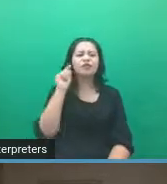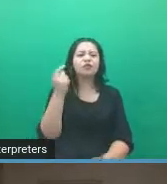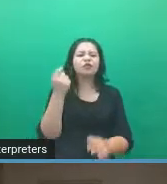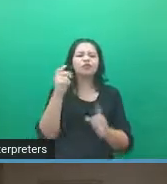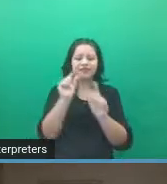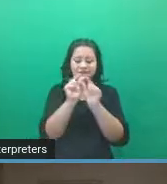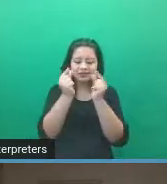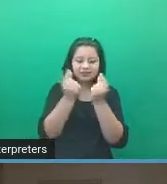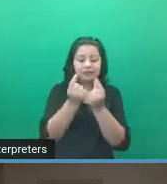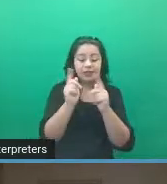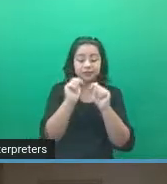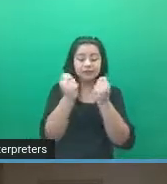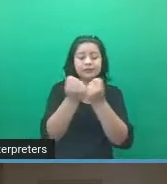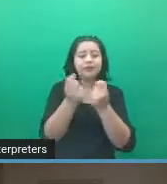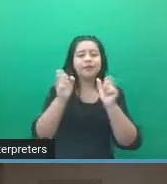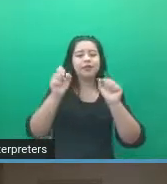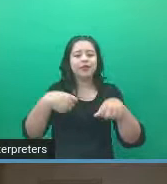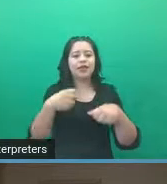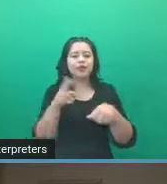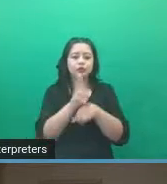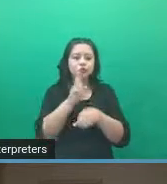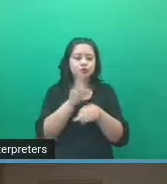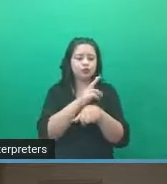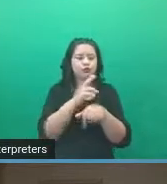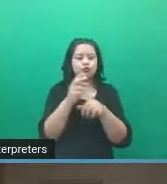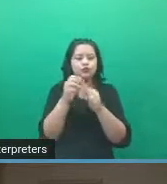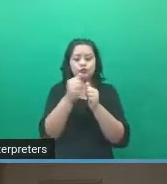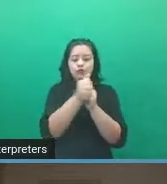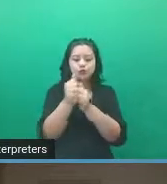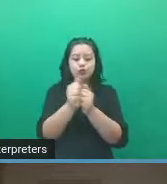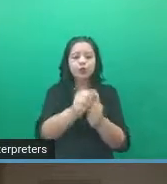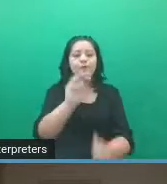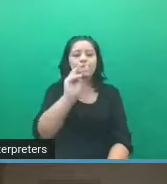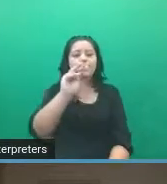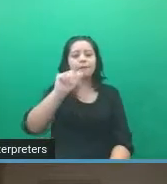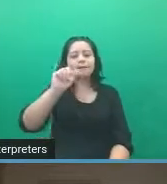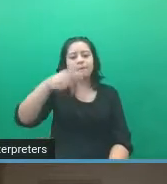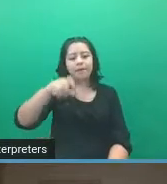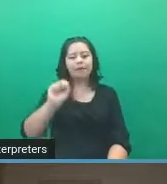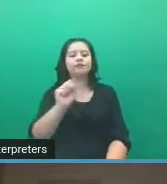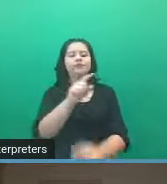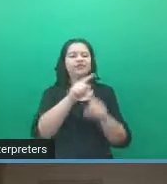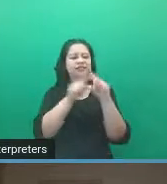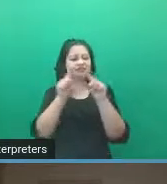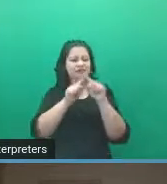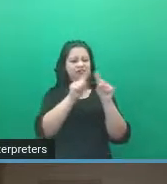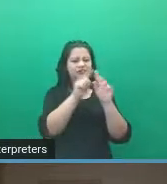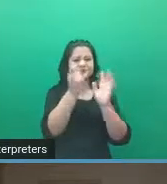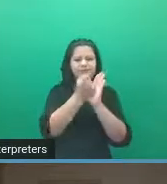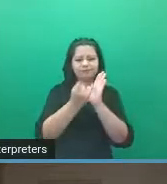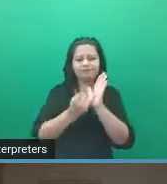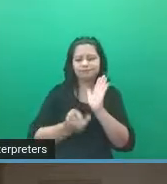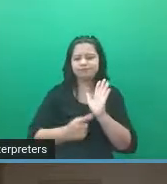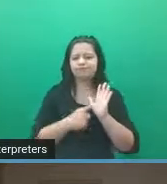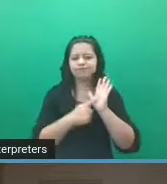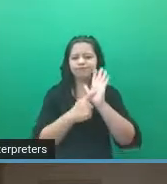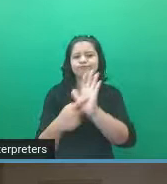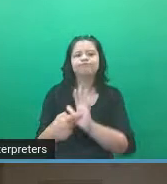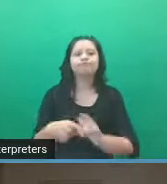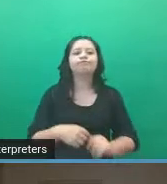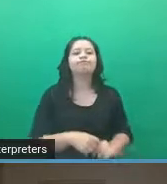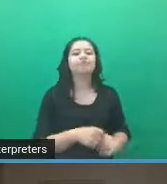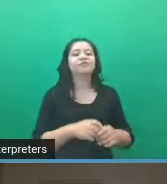to collaborate using roadmaps, diagrams, and other graphics. It surpasses Jamboard in features and is listed as a top